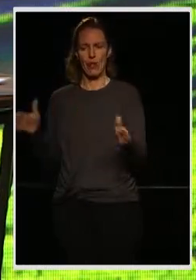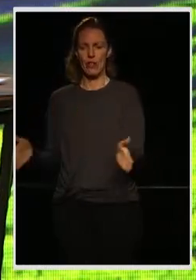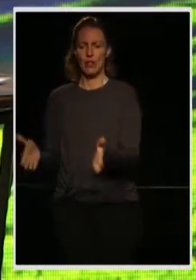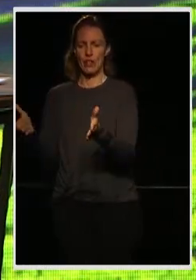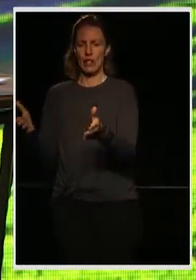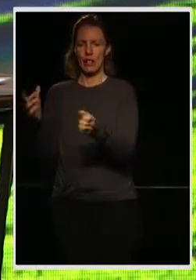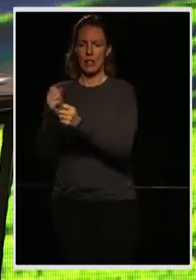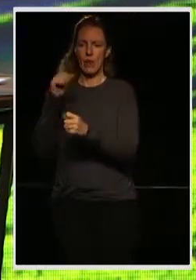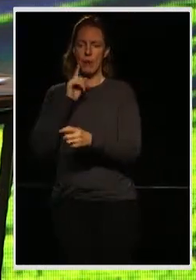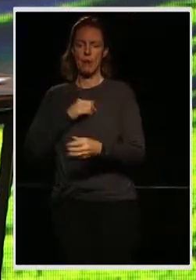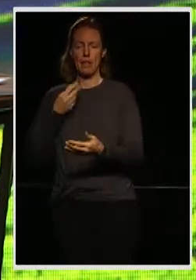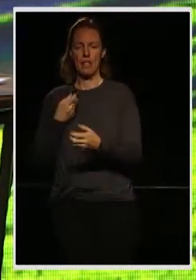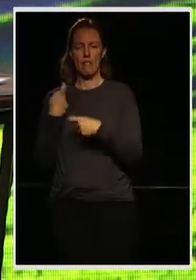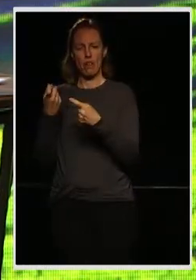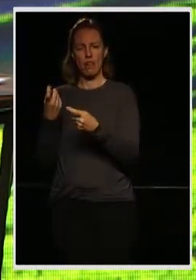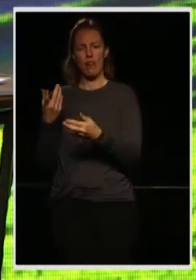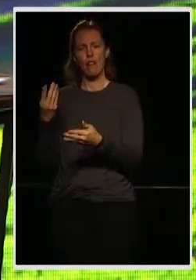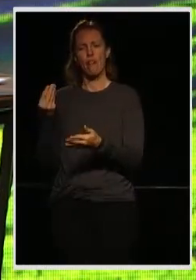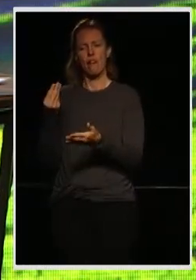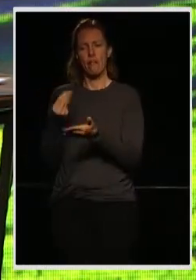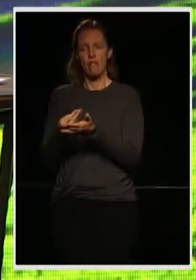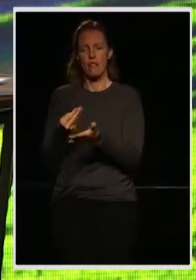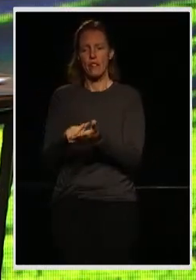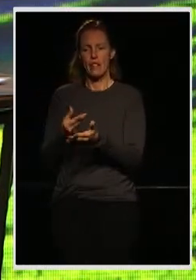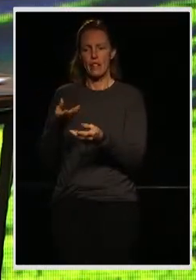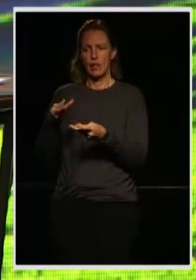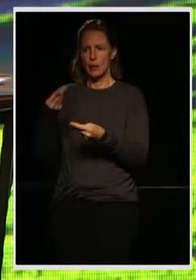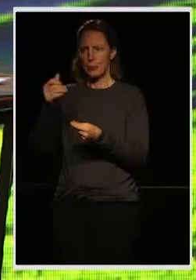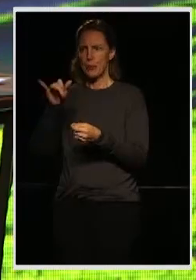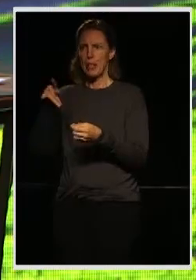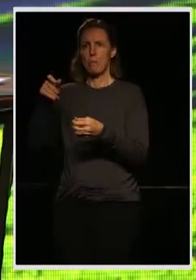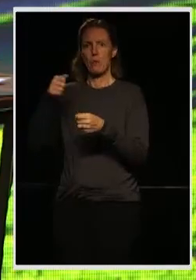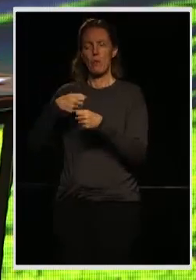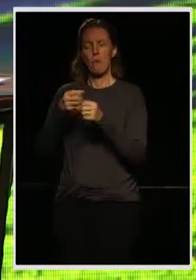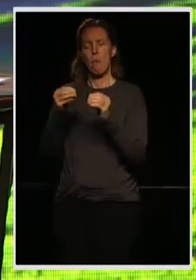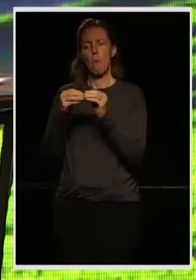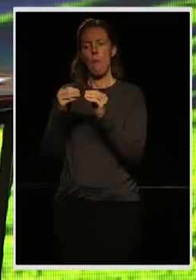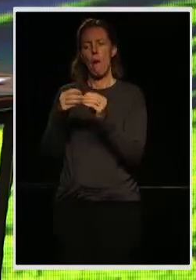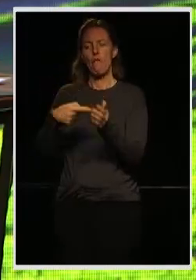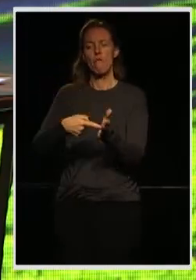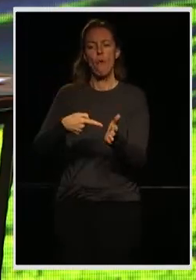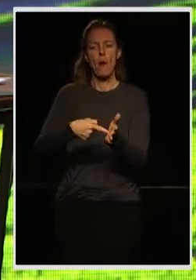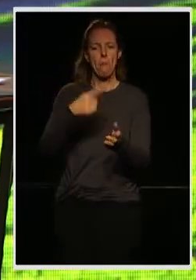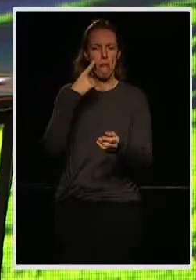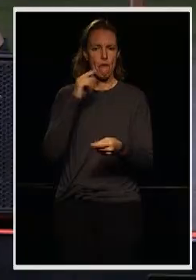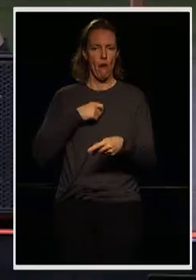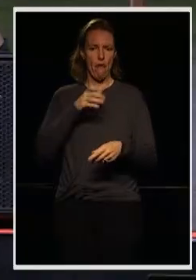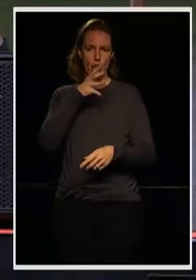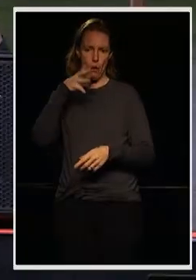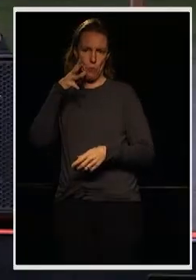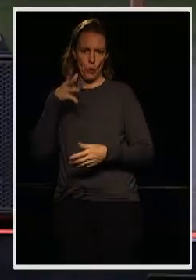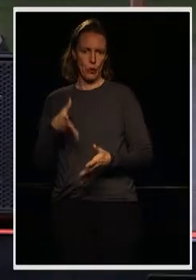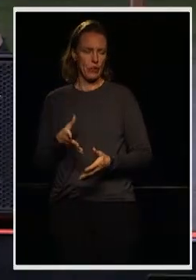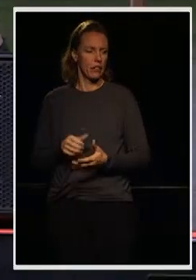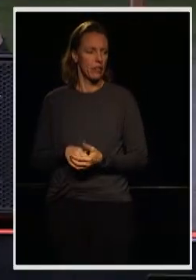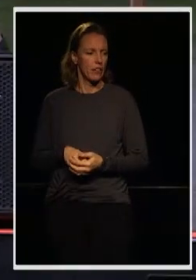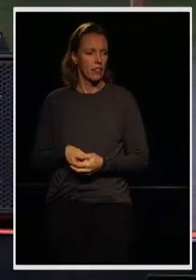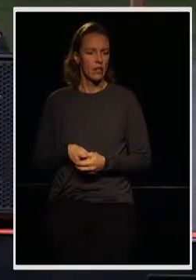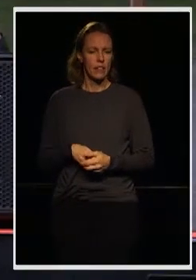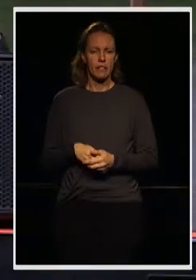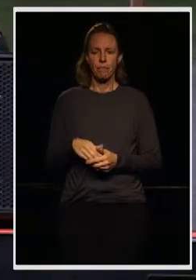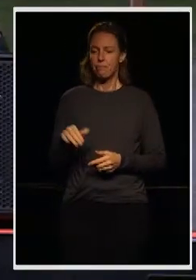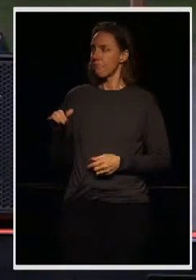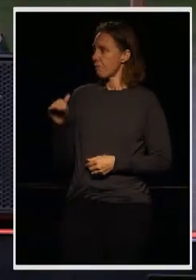becomes affordable for farmers to do what they want to do, which is help the climate. Thank you for that. And I'd love to hear your perspective, Dean. Yeah, well,